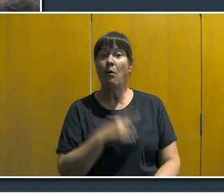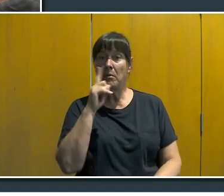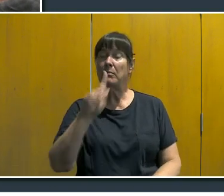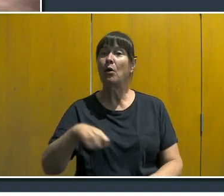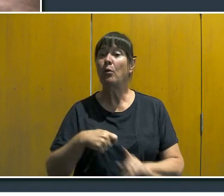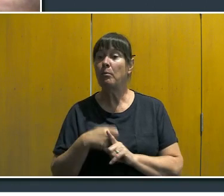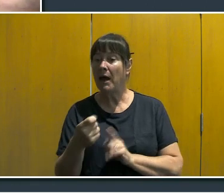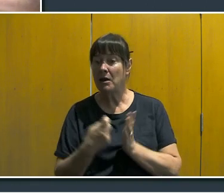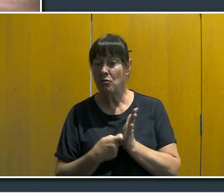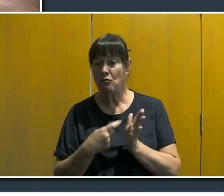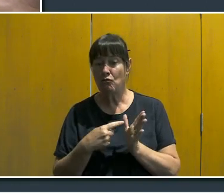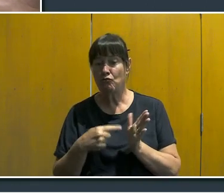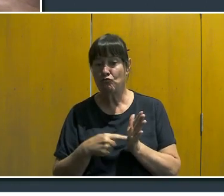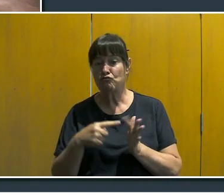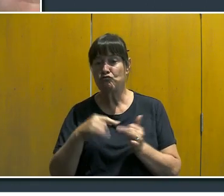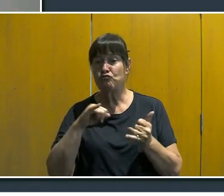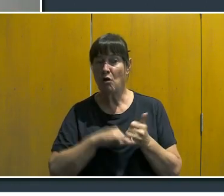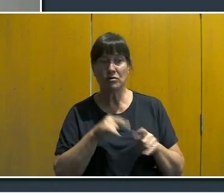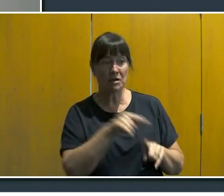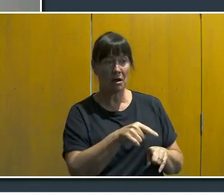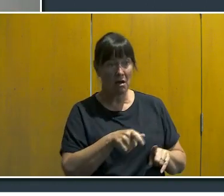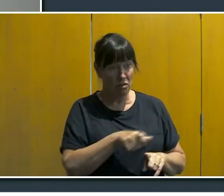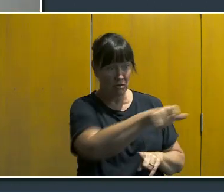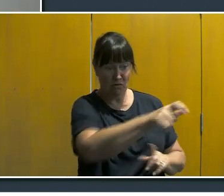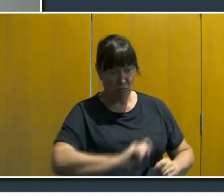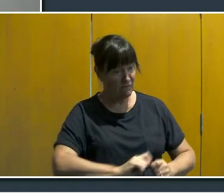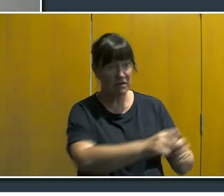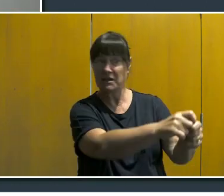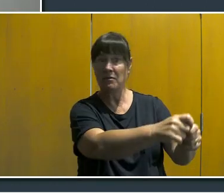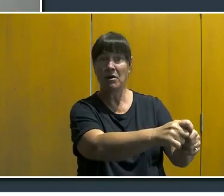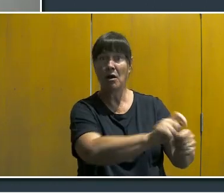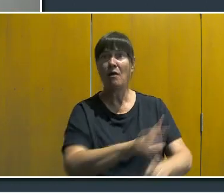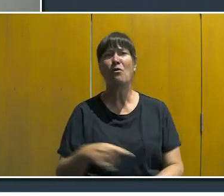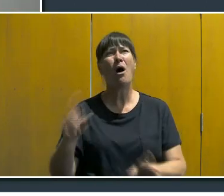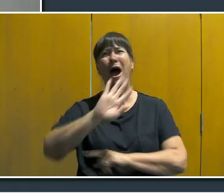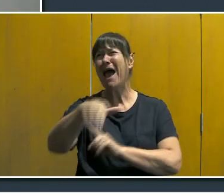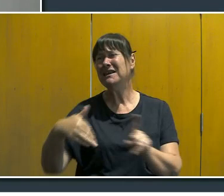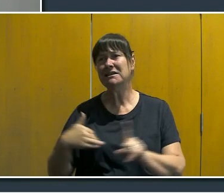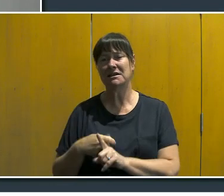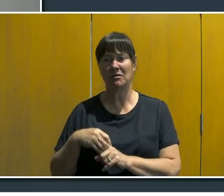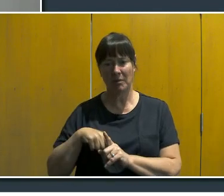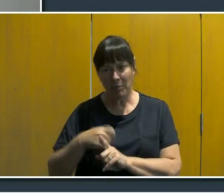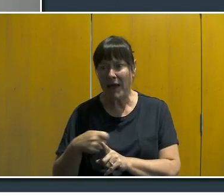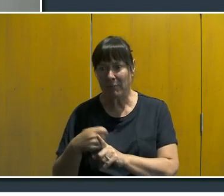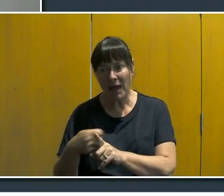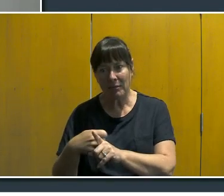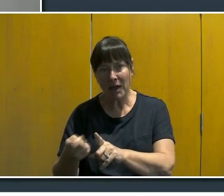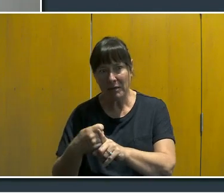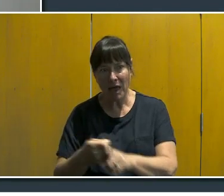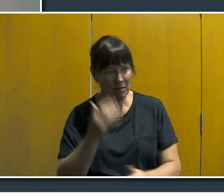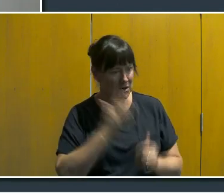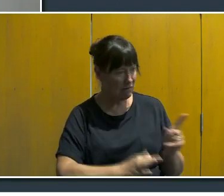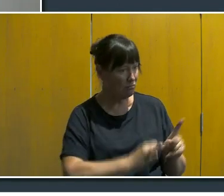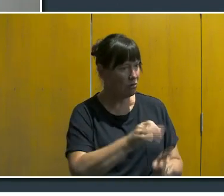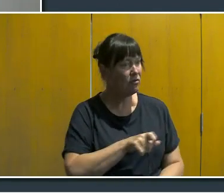don't maintain Rotowhenua Road. We've paid rates for years on roads, and yet Puketiteri Road has not been improved.